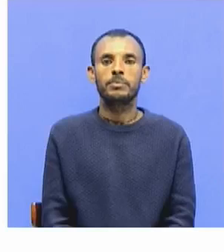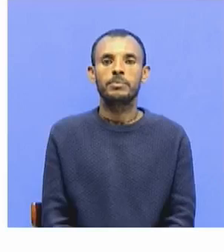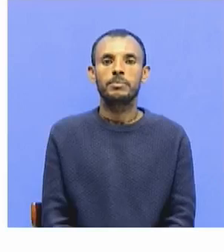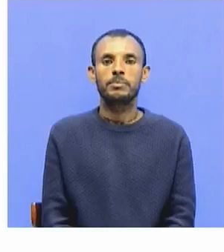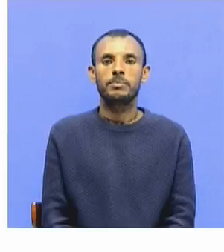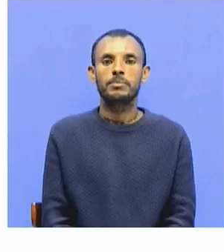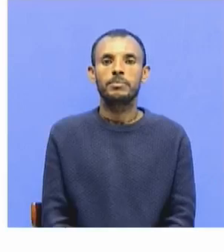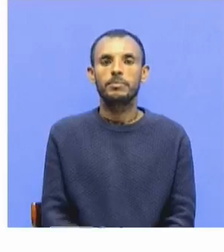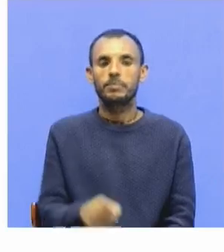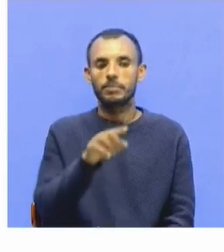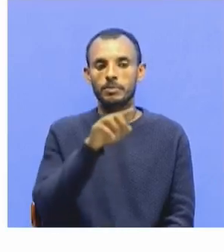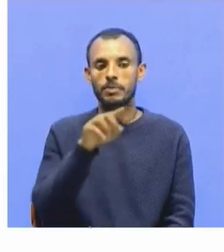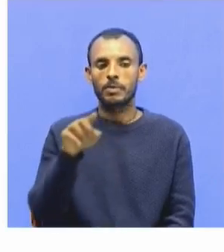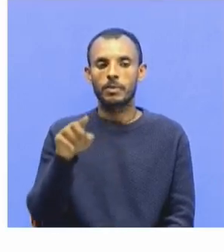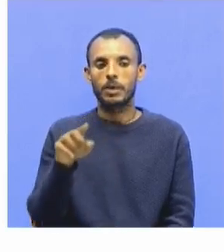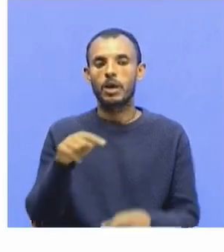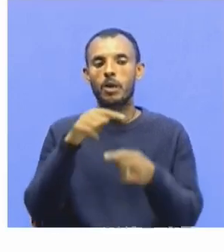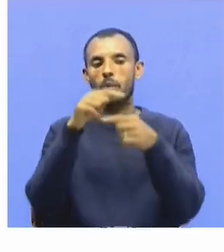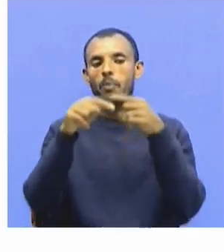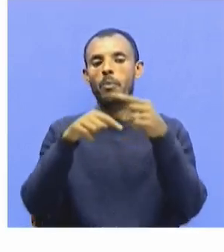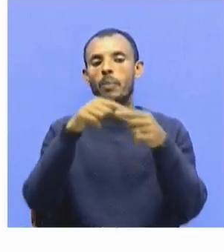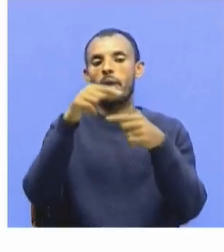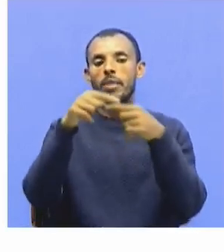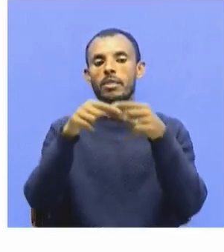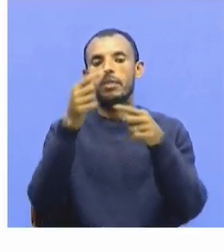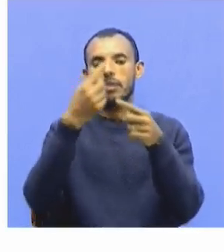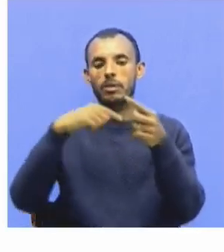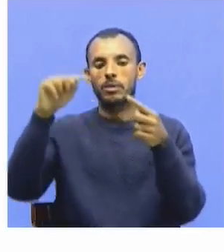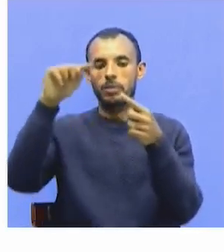To the park.